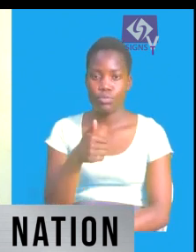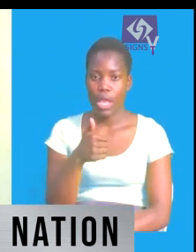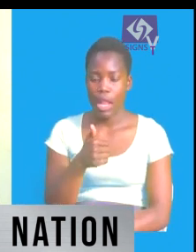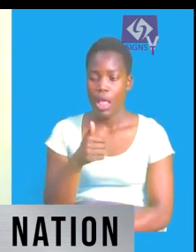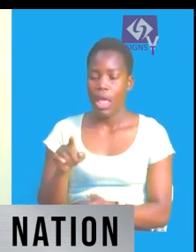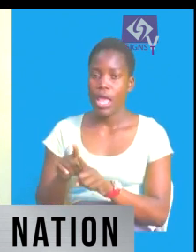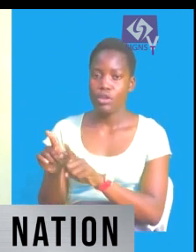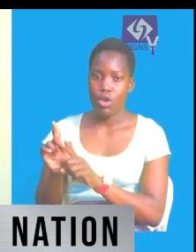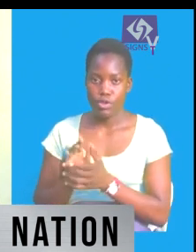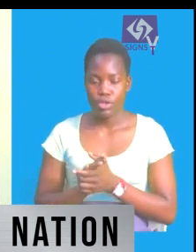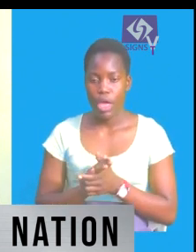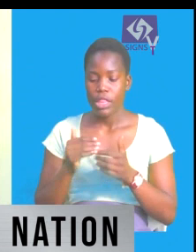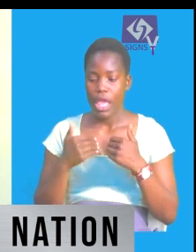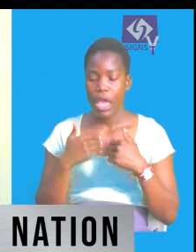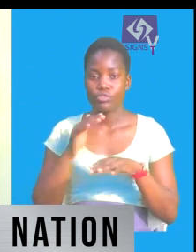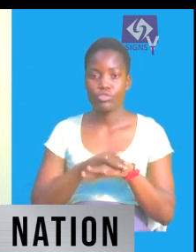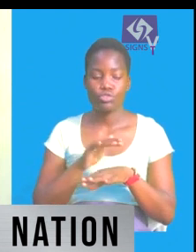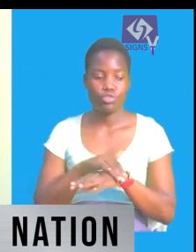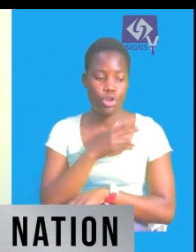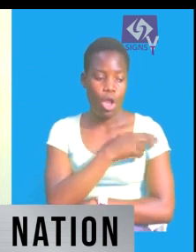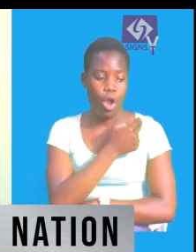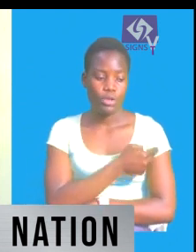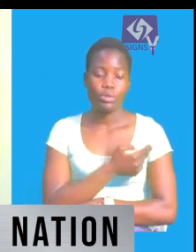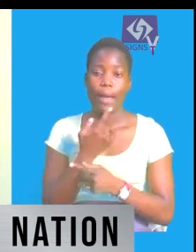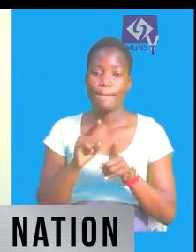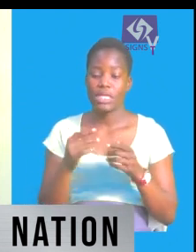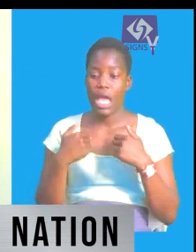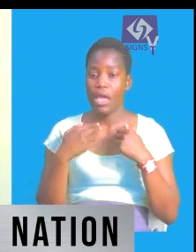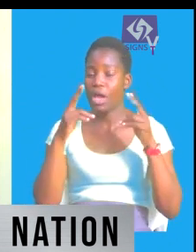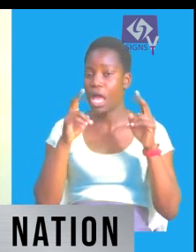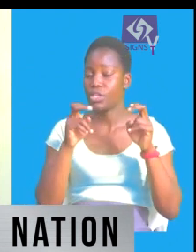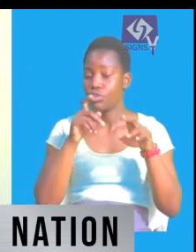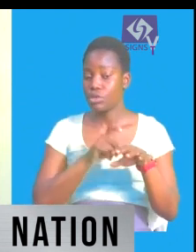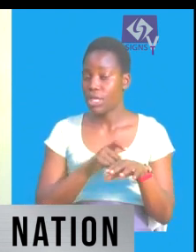and considering they have good facilities. But now I have an issue where